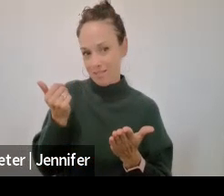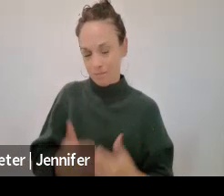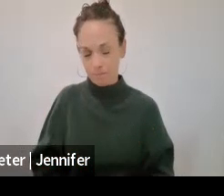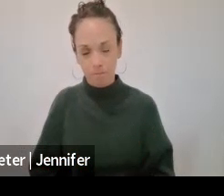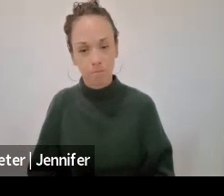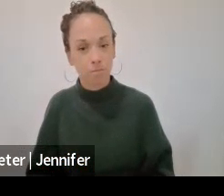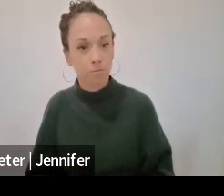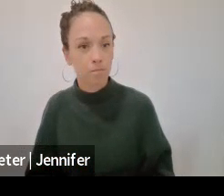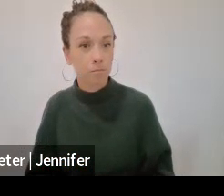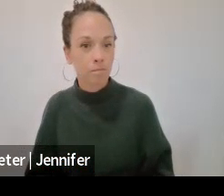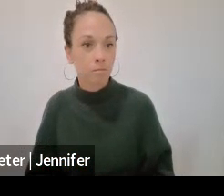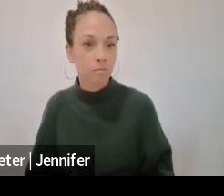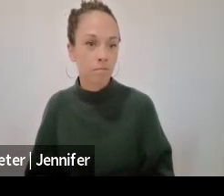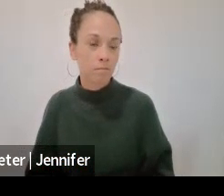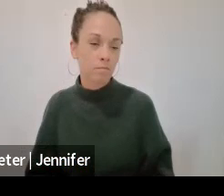students.